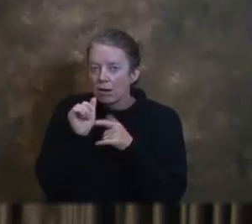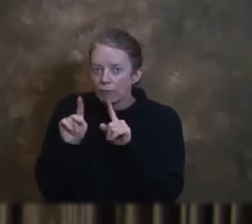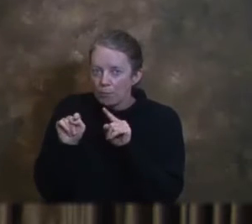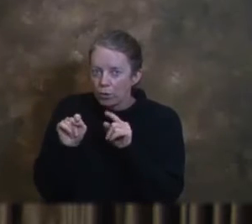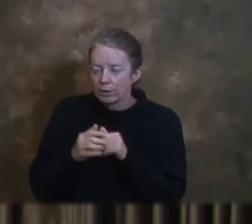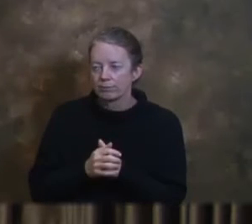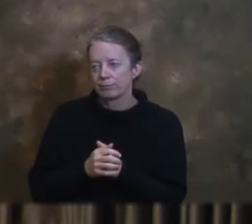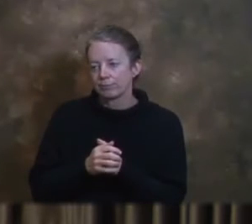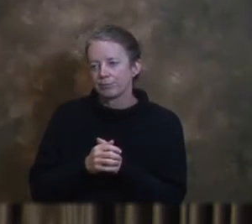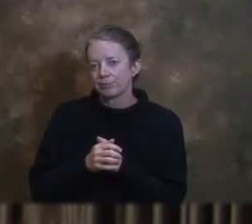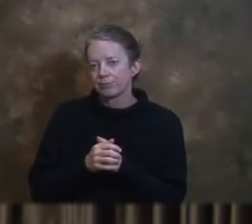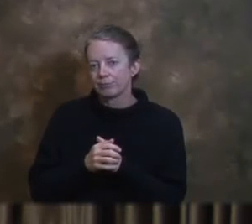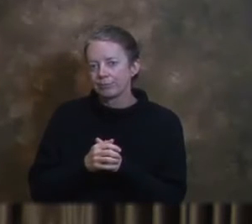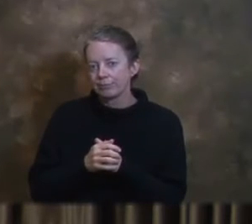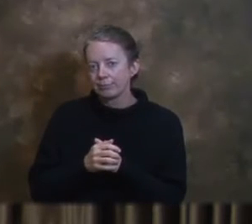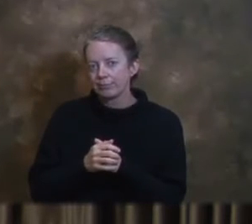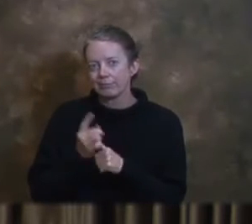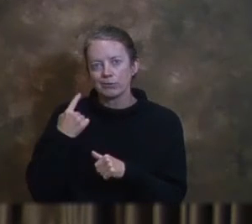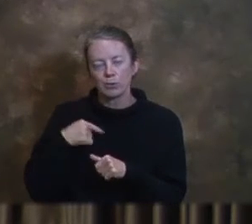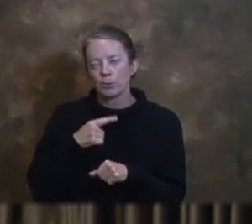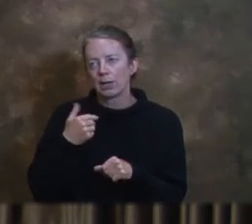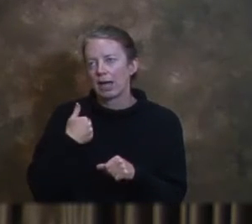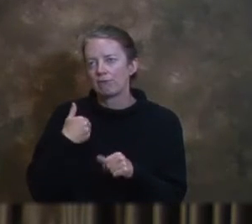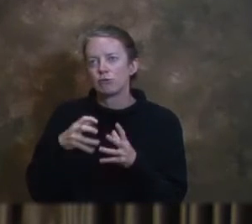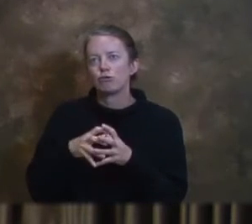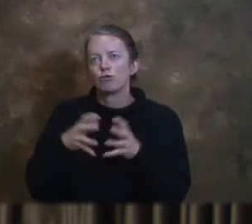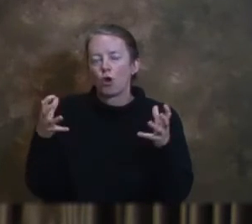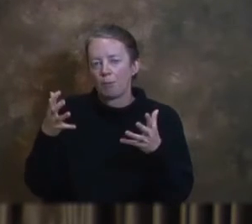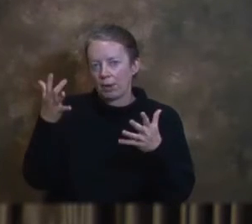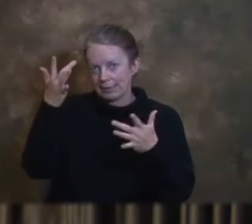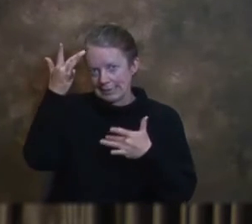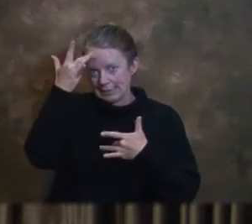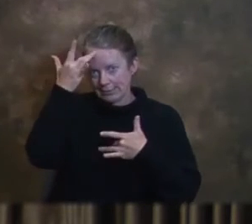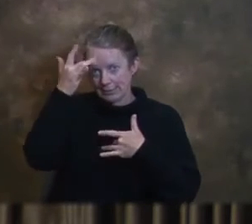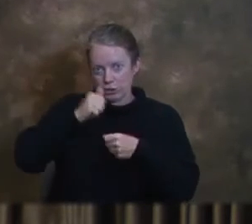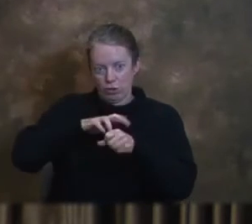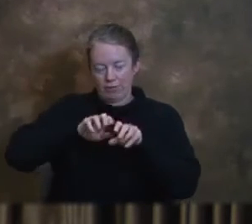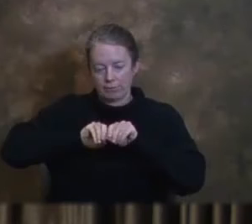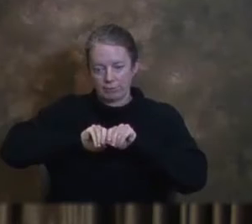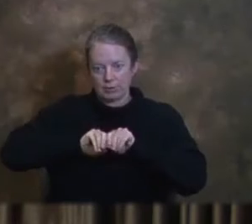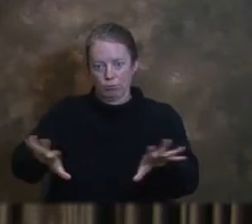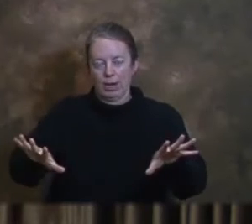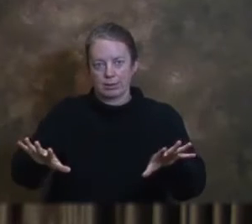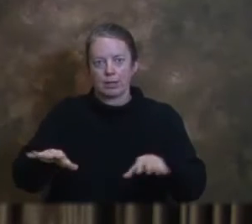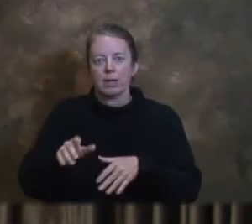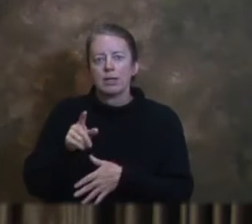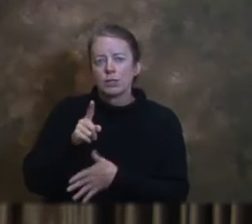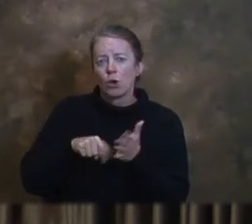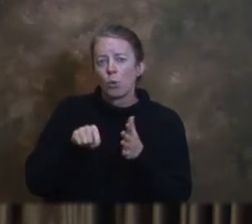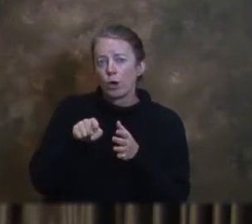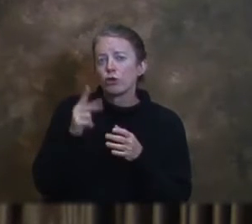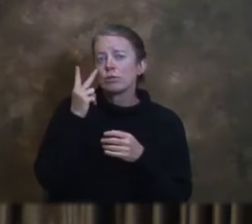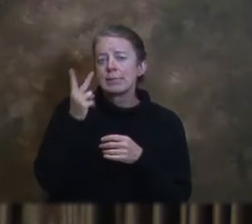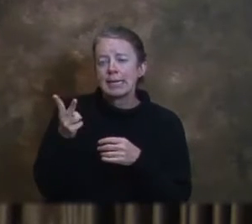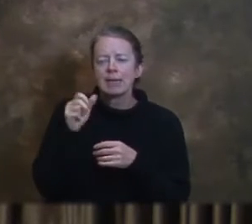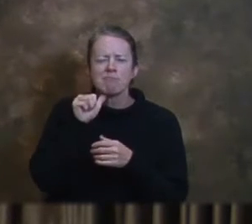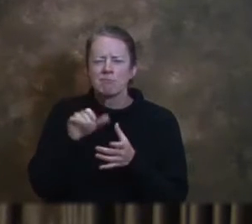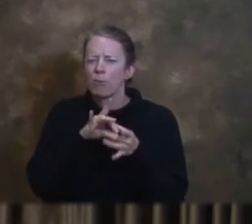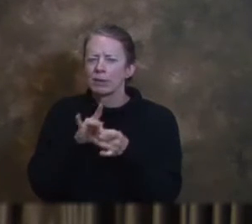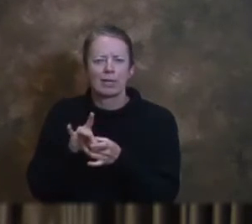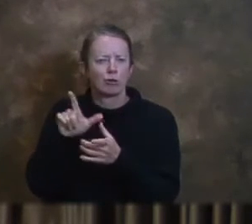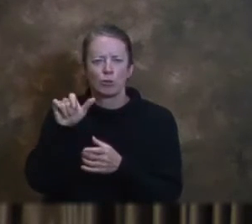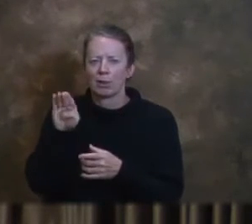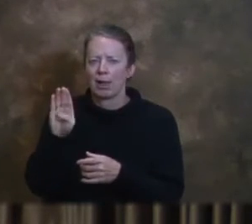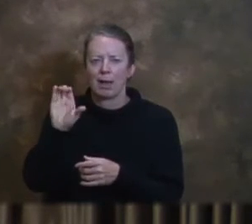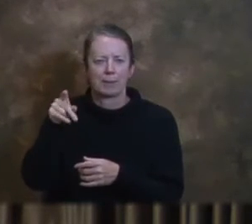And so we just have so much spread right now. And so what you're seeing is, I don't think what you're seeing is necessarily a lack of capacity, because